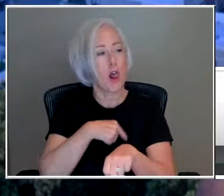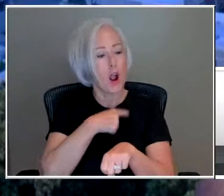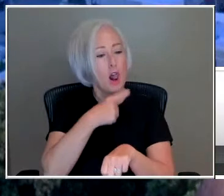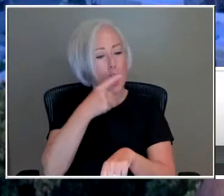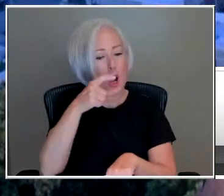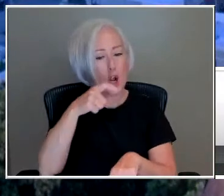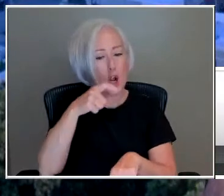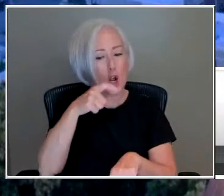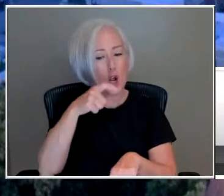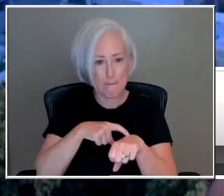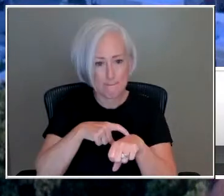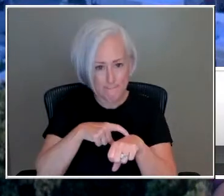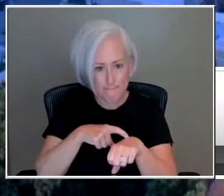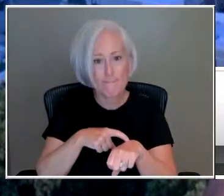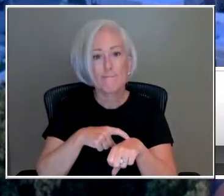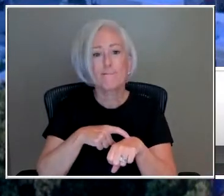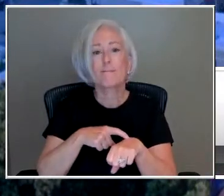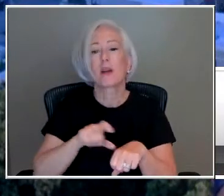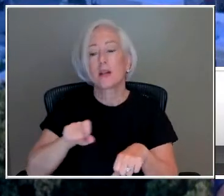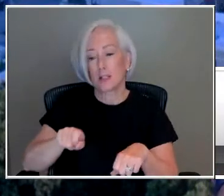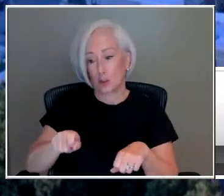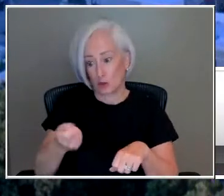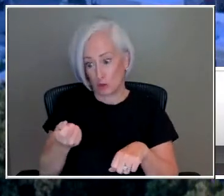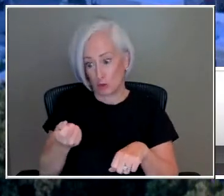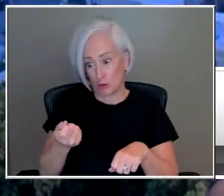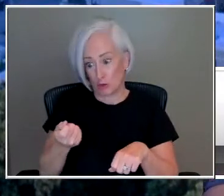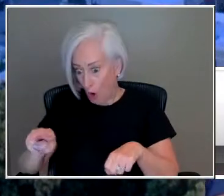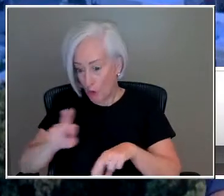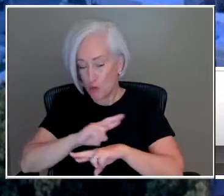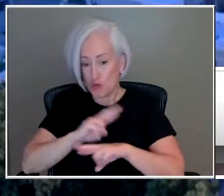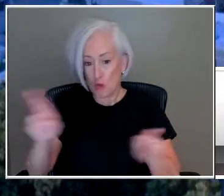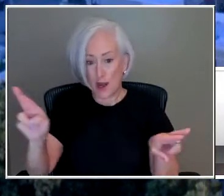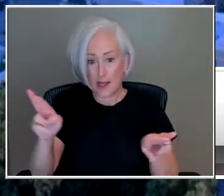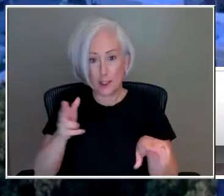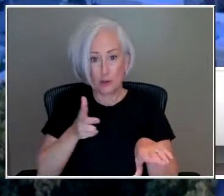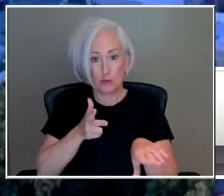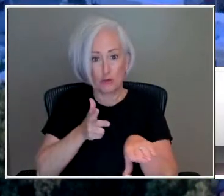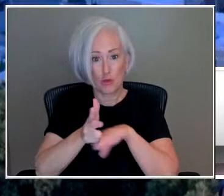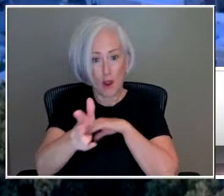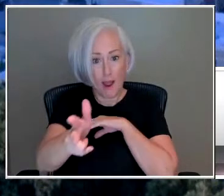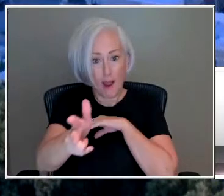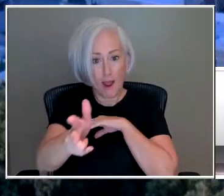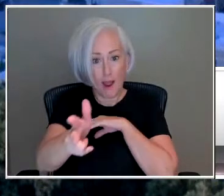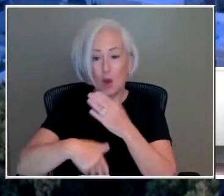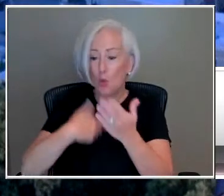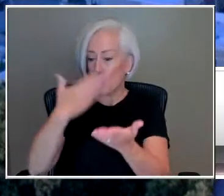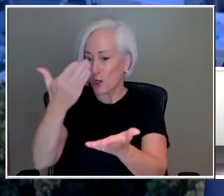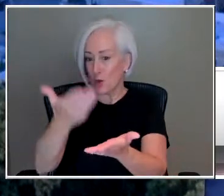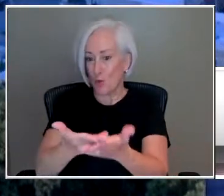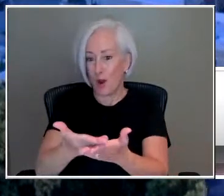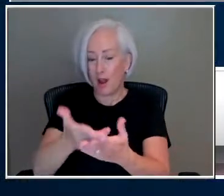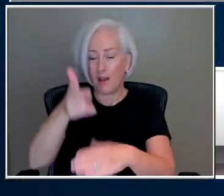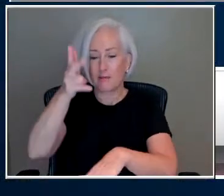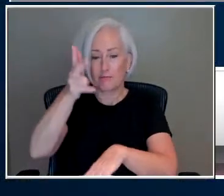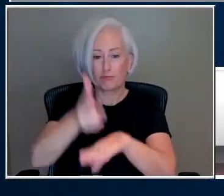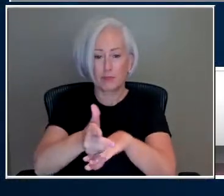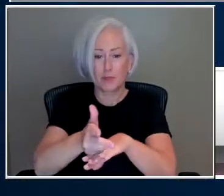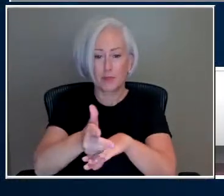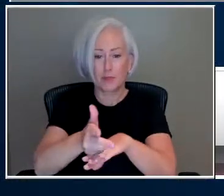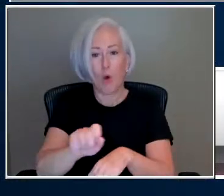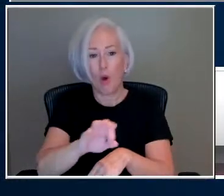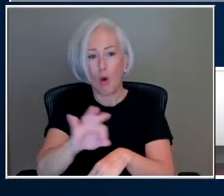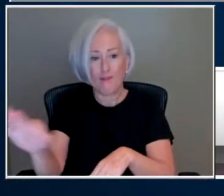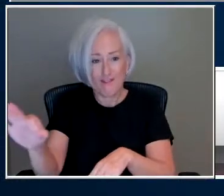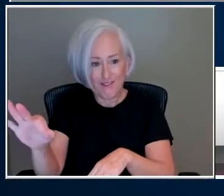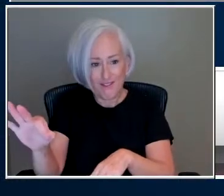Just start it up when you're ready to go. When you get to wherever you're going, if you can, hop out of your car. Yeah, seems like an easy fix. I